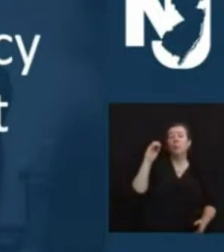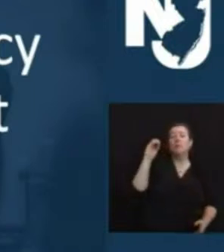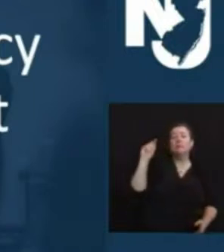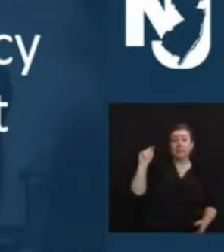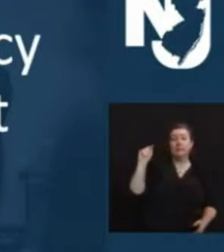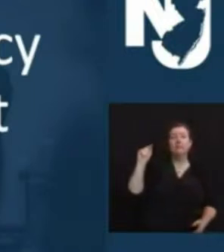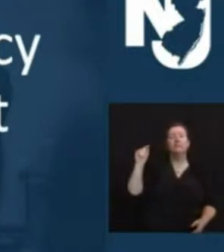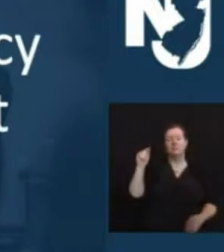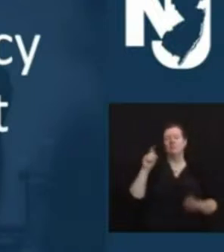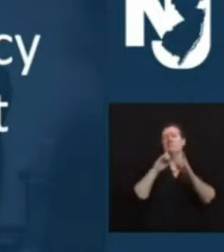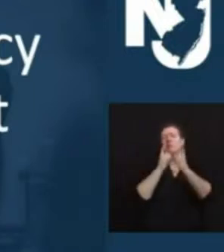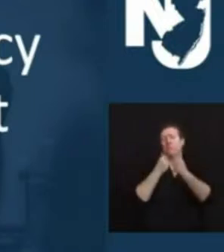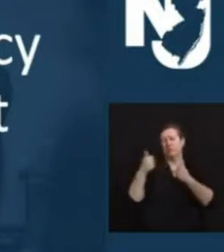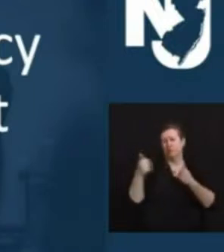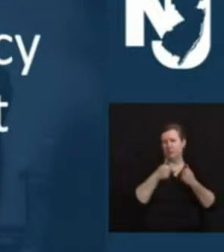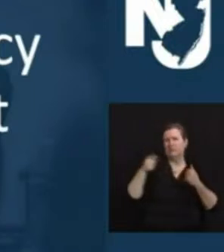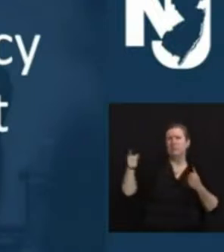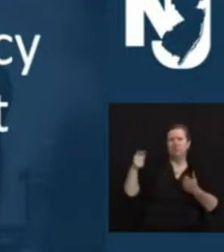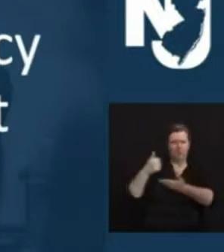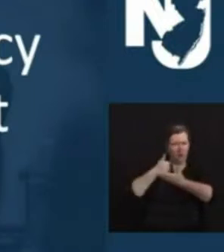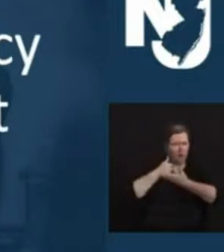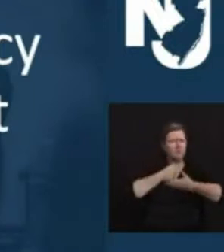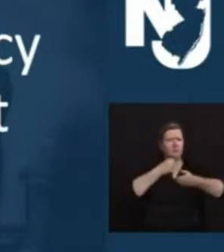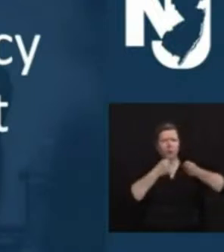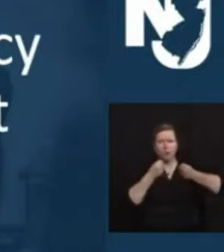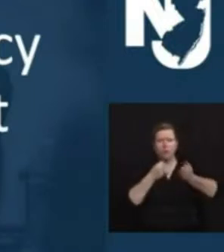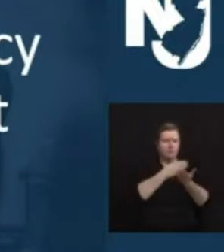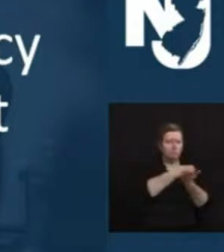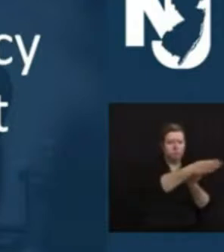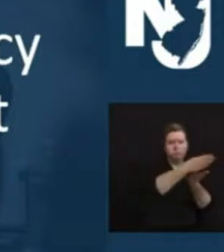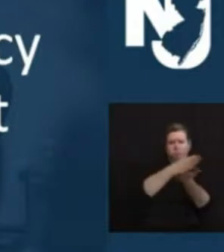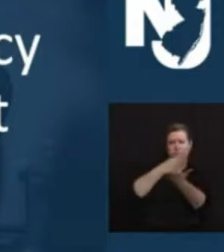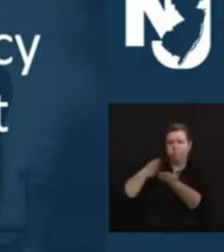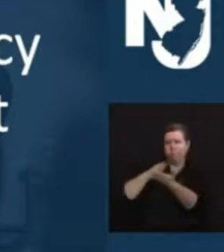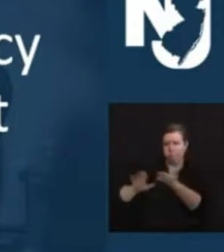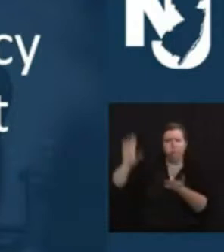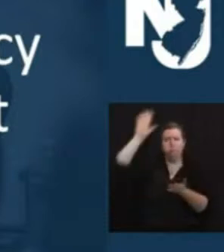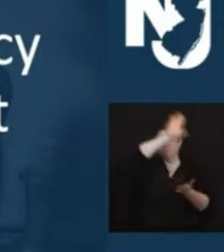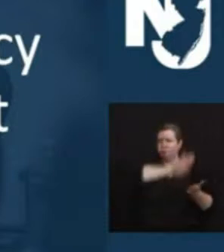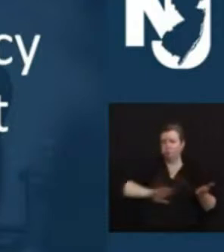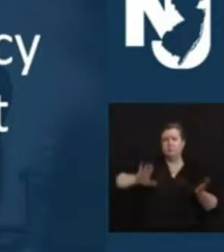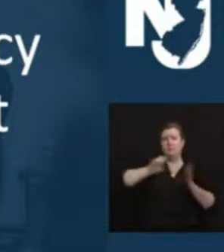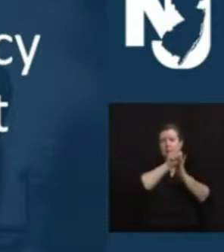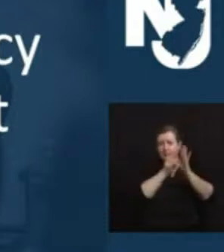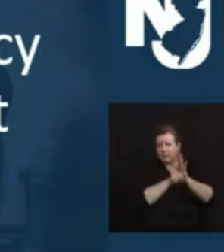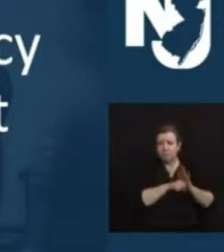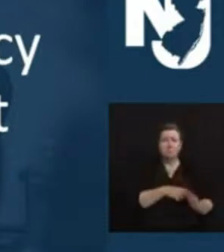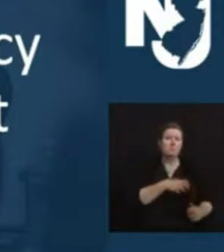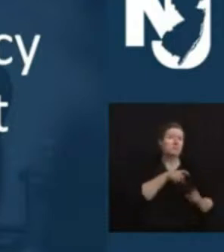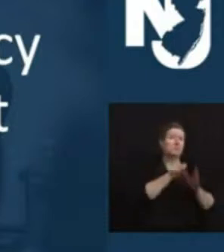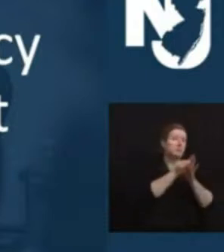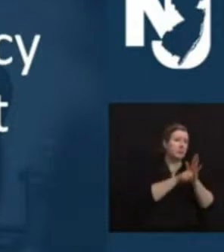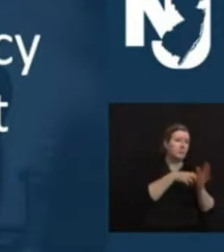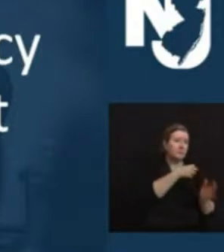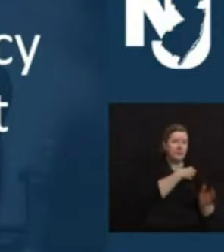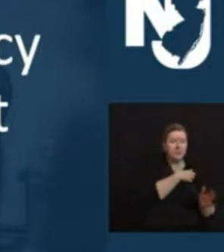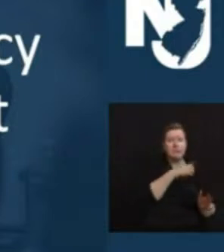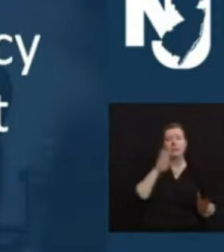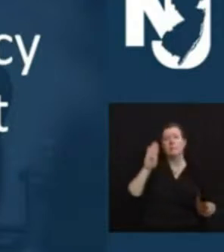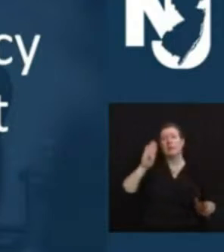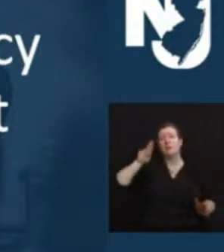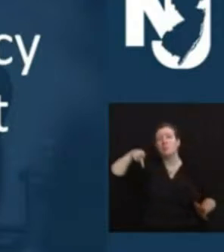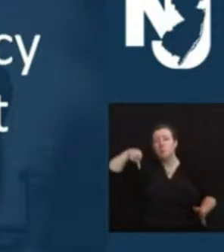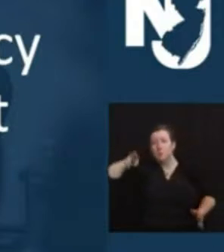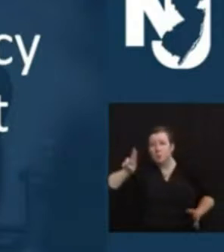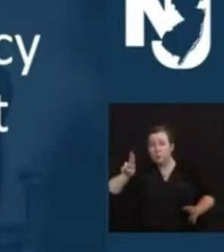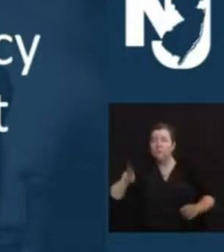lot of that storm. State police were out up and down the state, the Board of Public Utilities, the utility providers themselves, and the men and women who